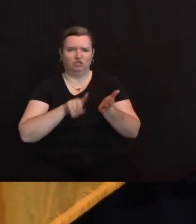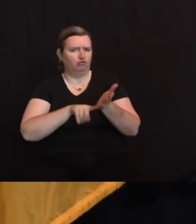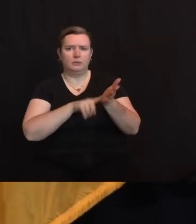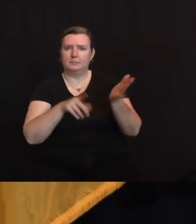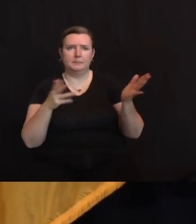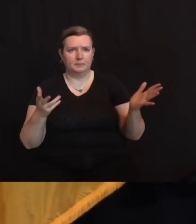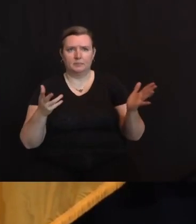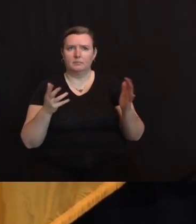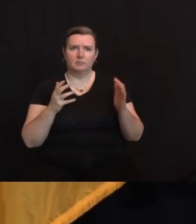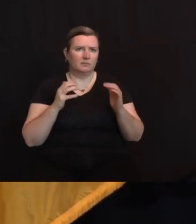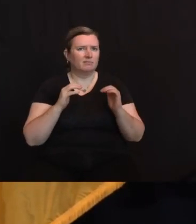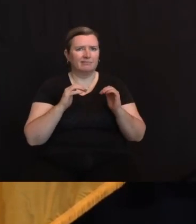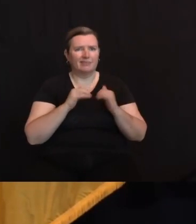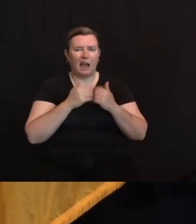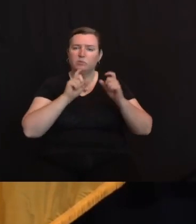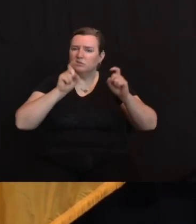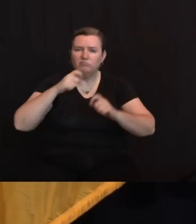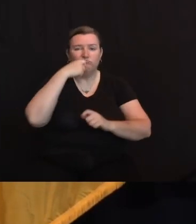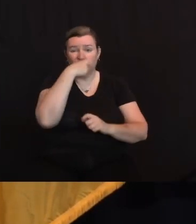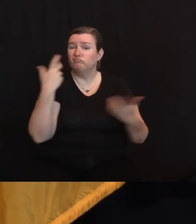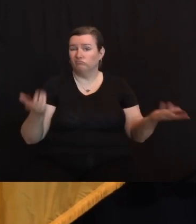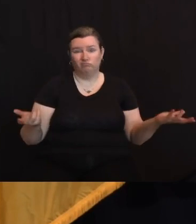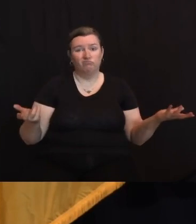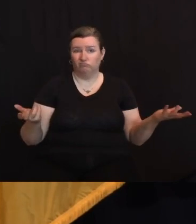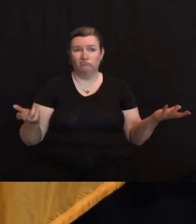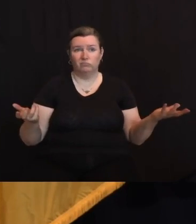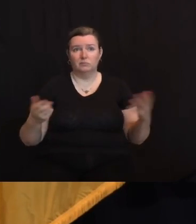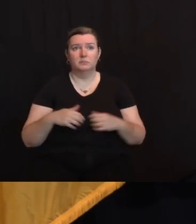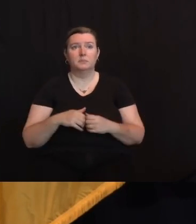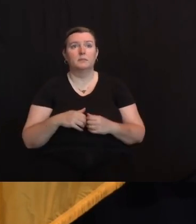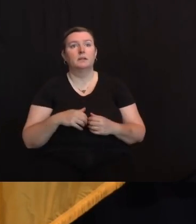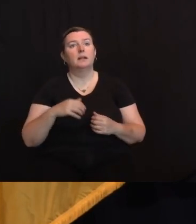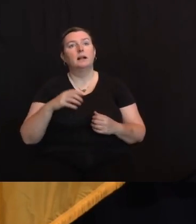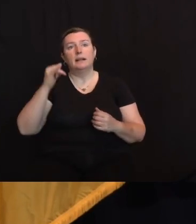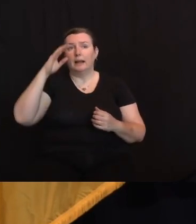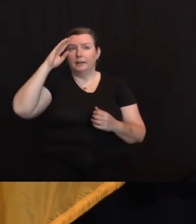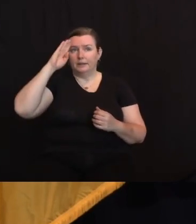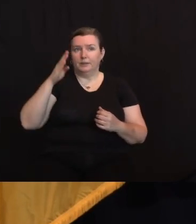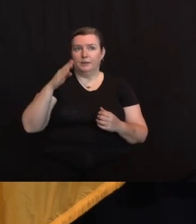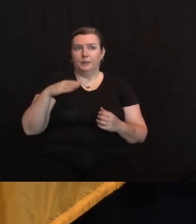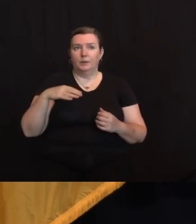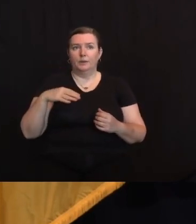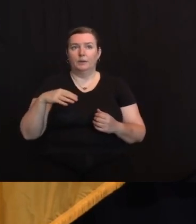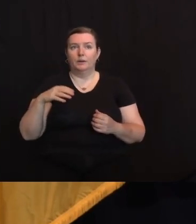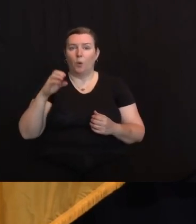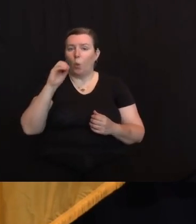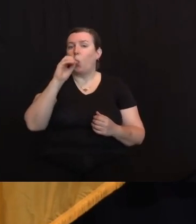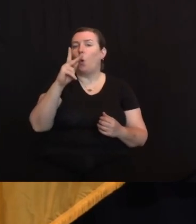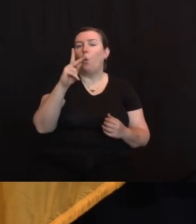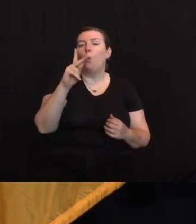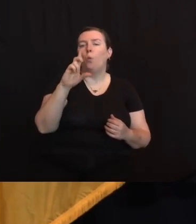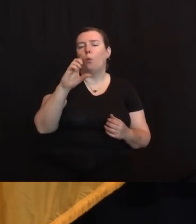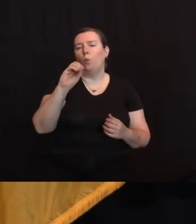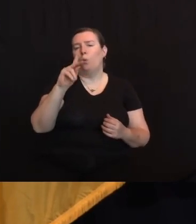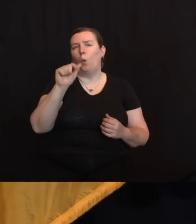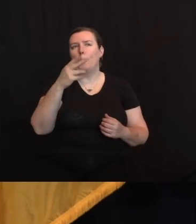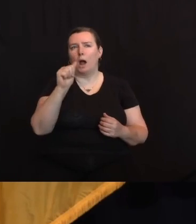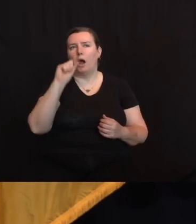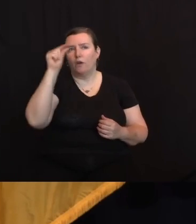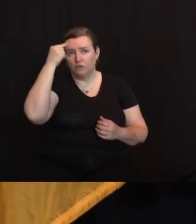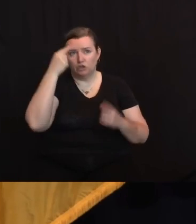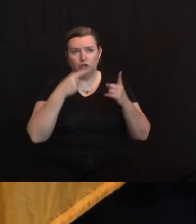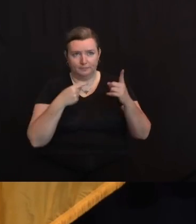that. I want to give a shout out. He's not watching, by the way, but my fellow governor, Oklahoma Governor Kevin Stitt, just reported, came out an hour or